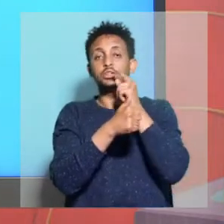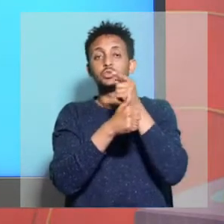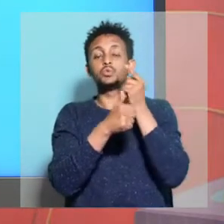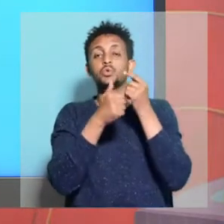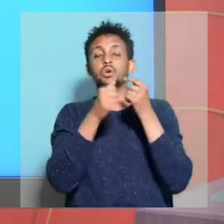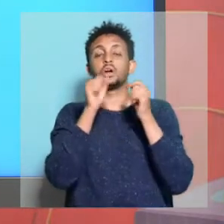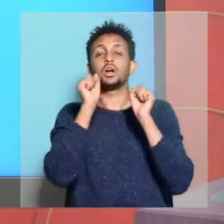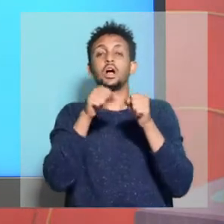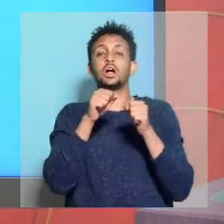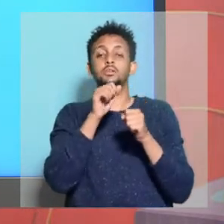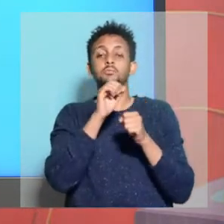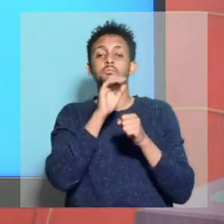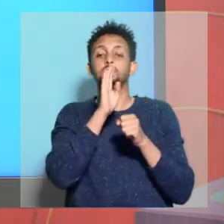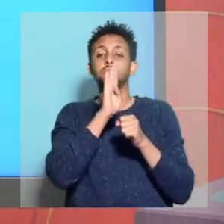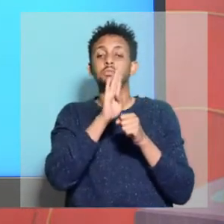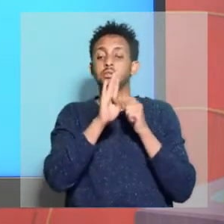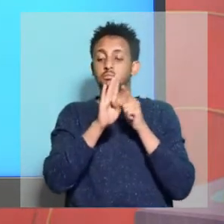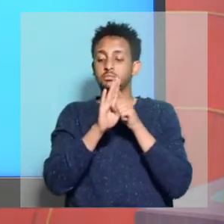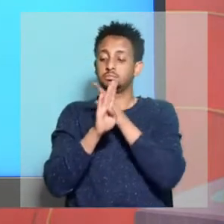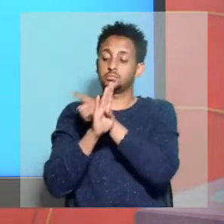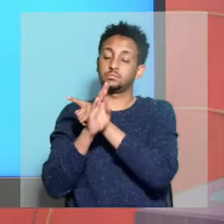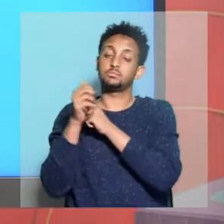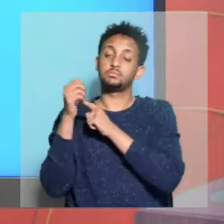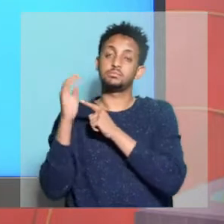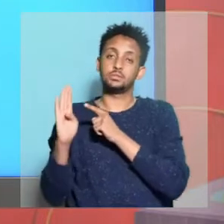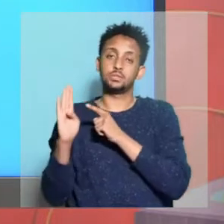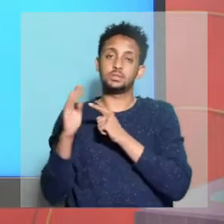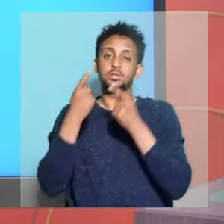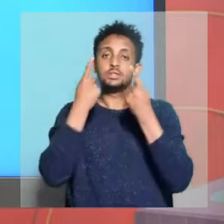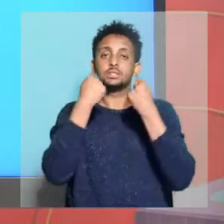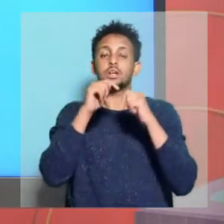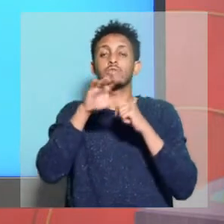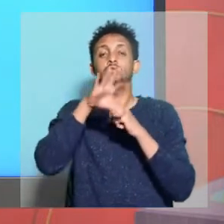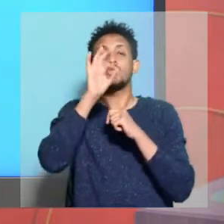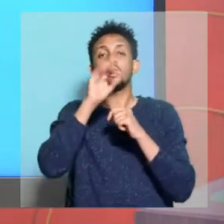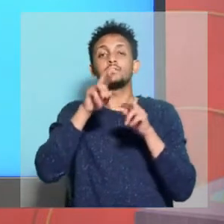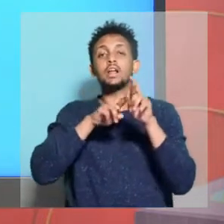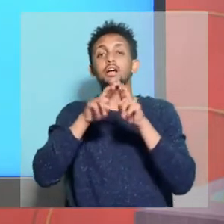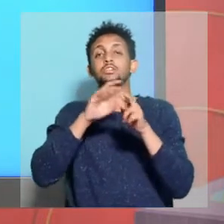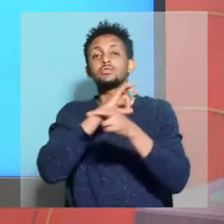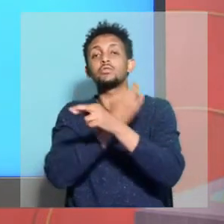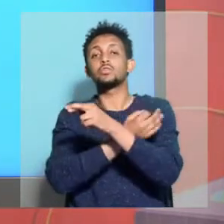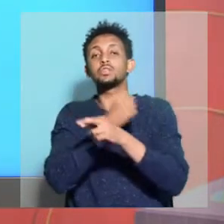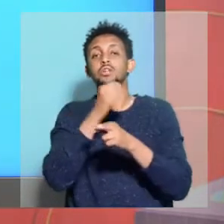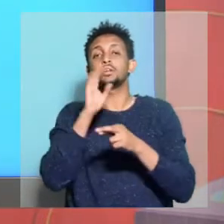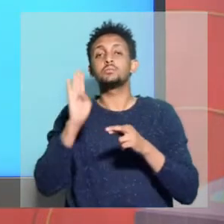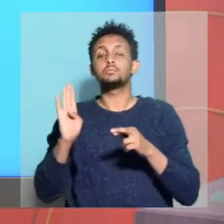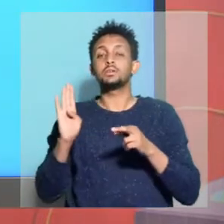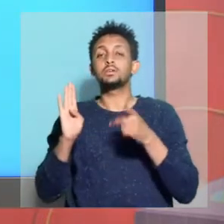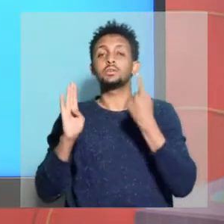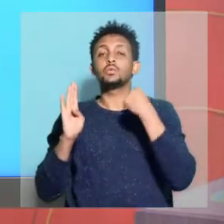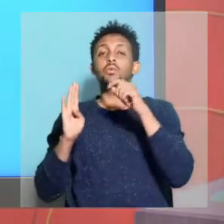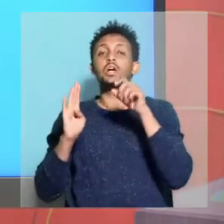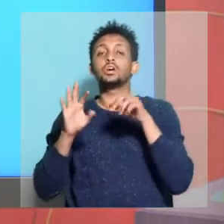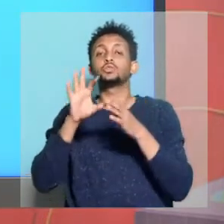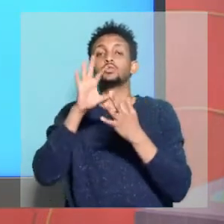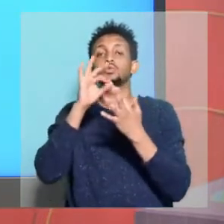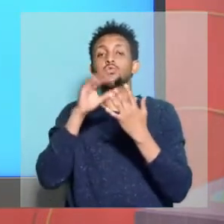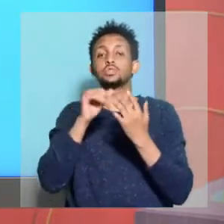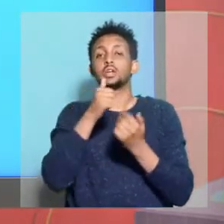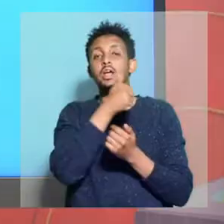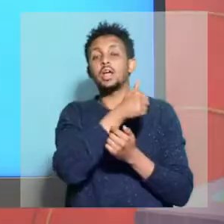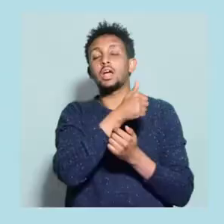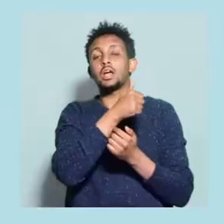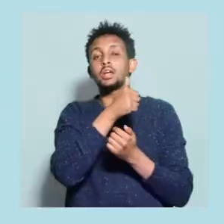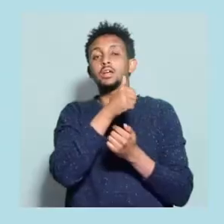can choose pivotal point at point B. If you are trying to find the reaction force at point B, you can choose point